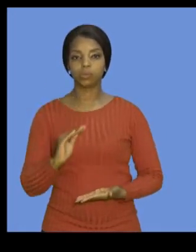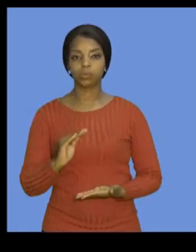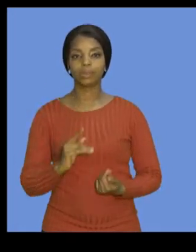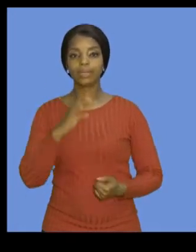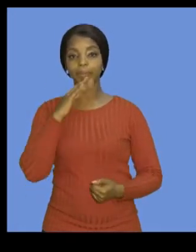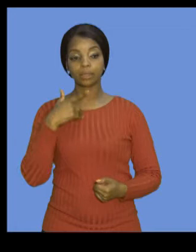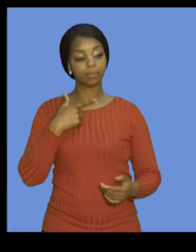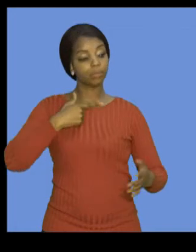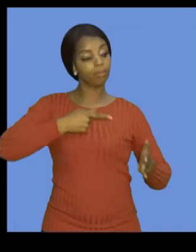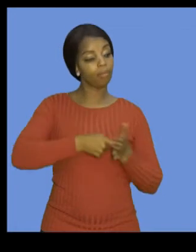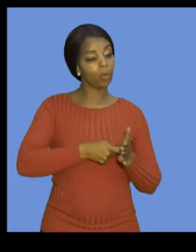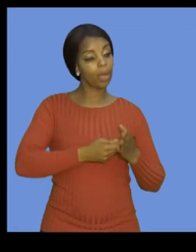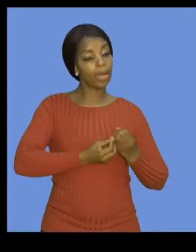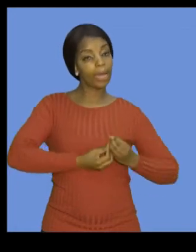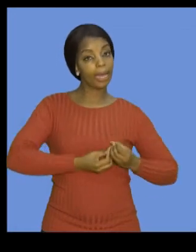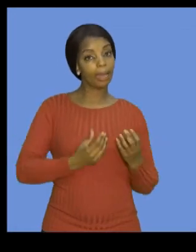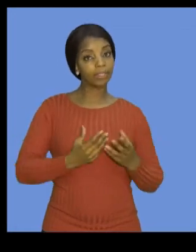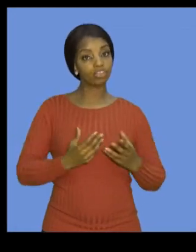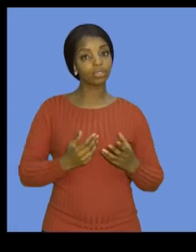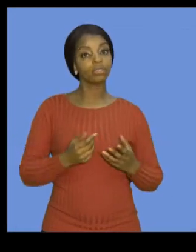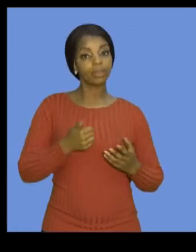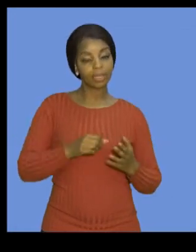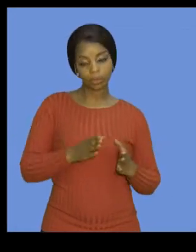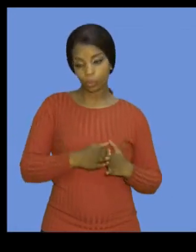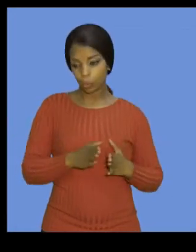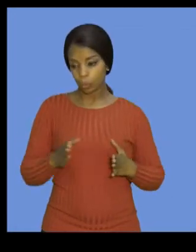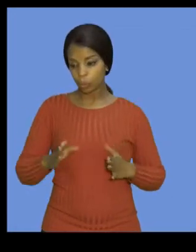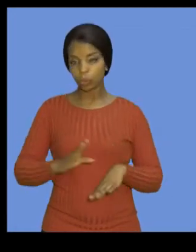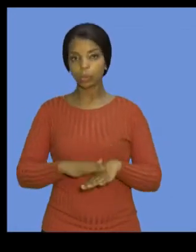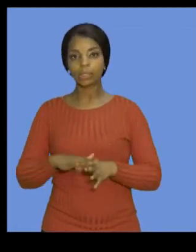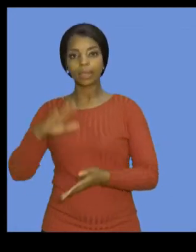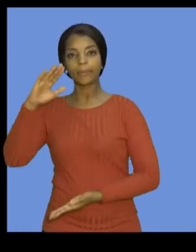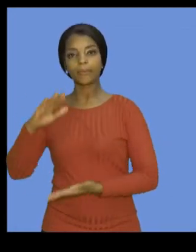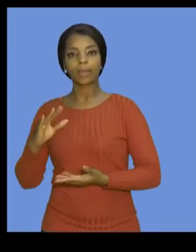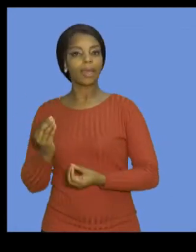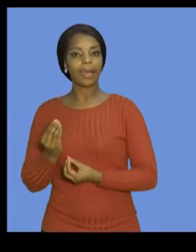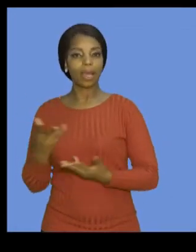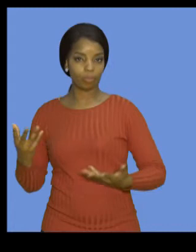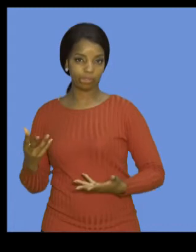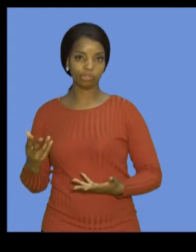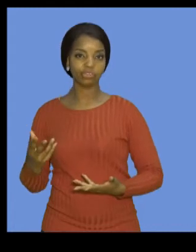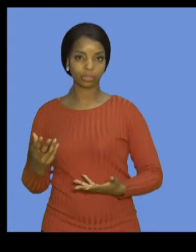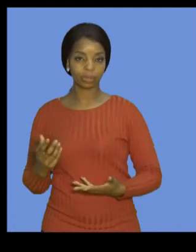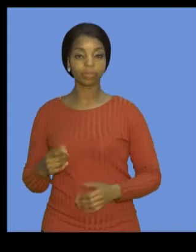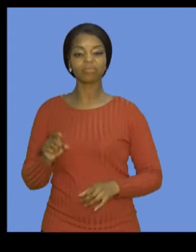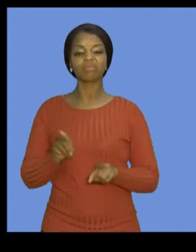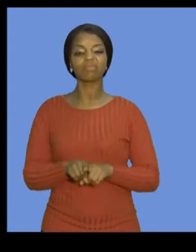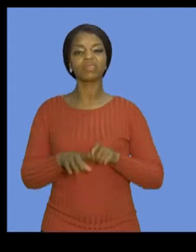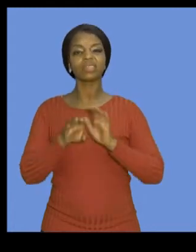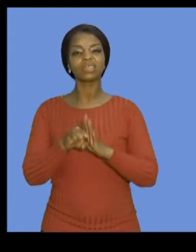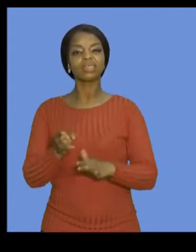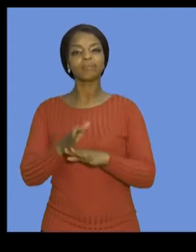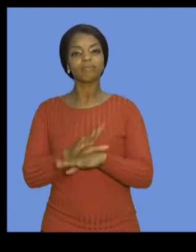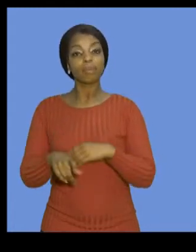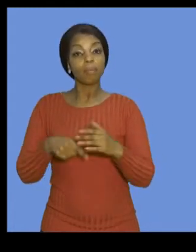you bought it for depreciating at. So the computer that we saw, how much was it depreciating at